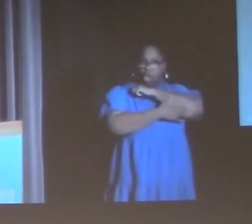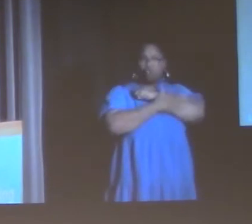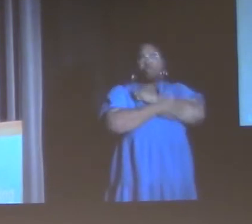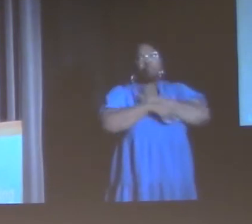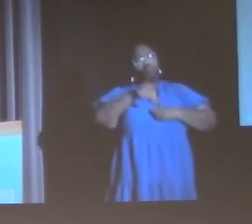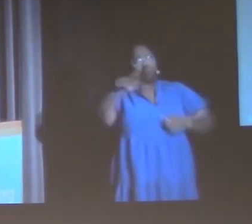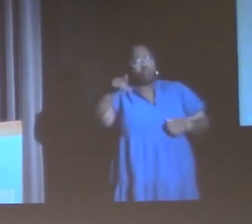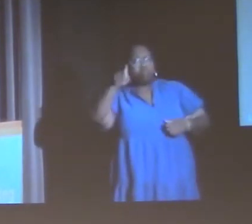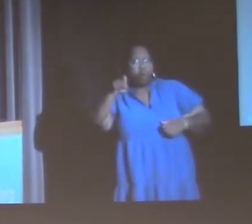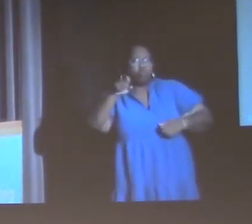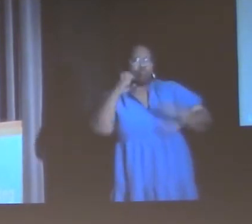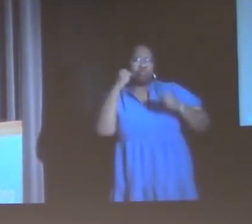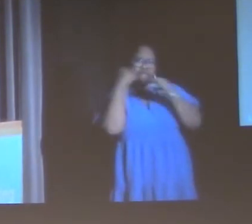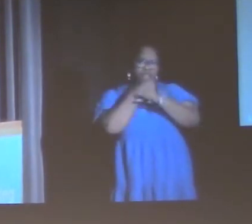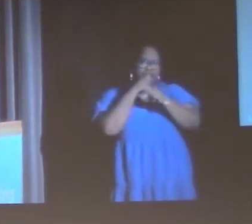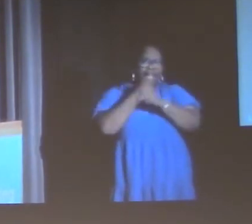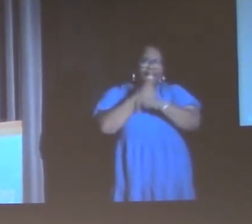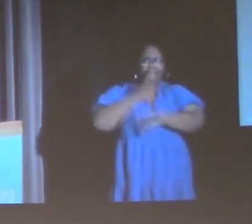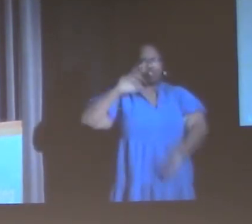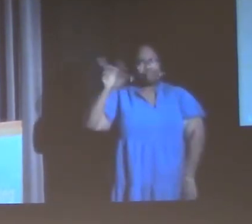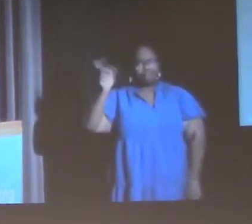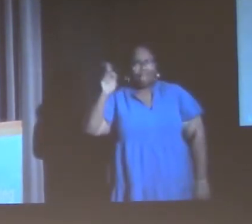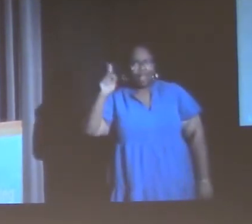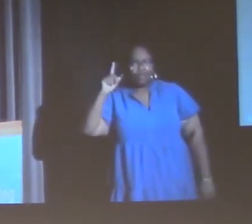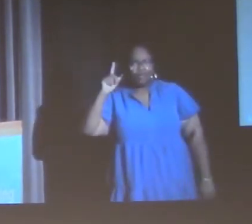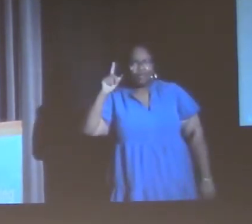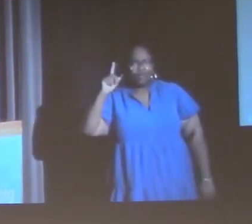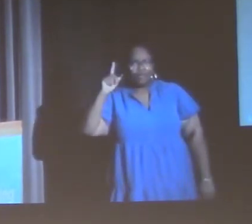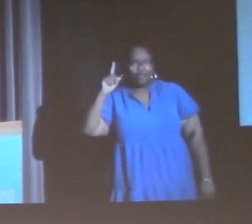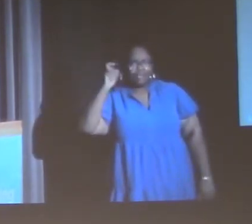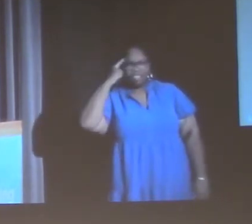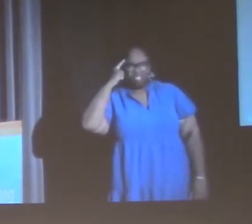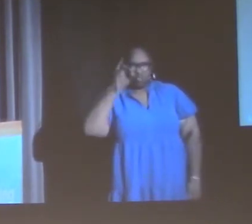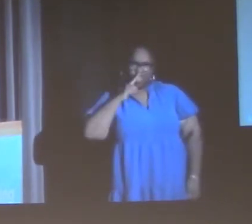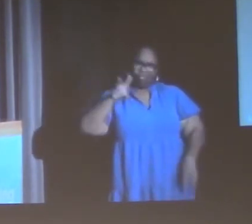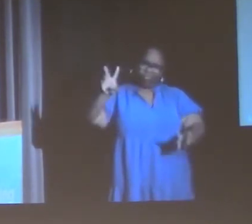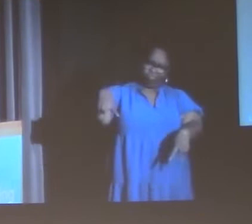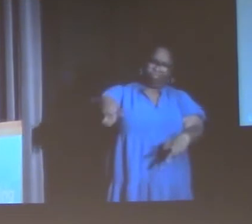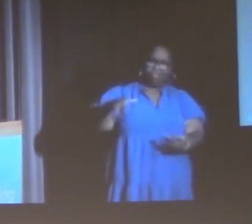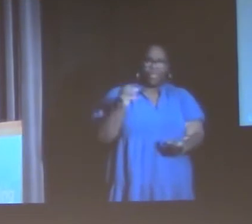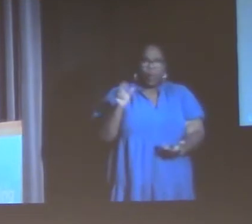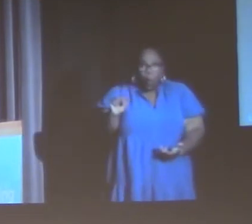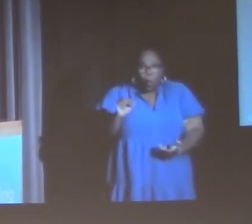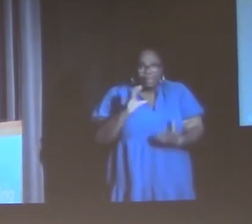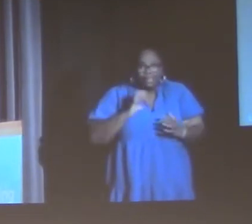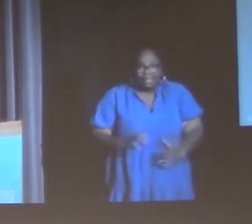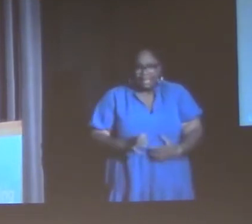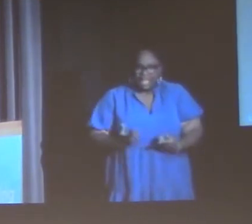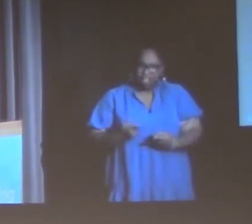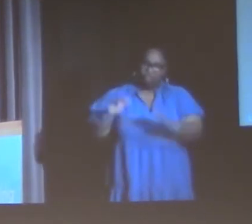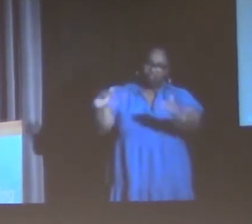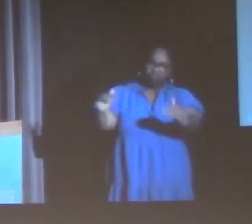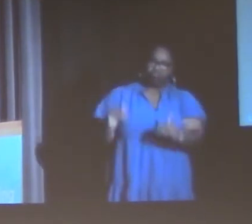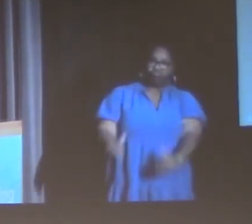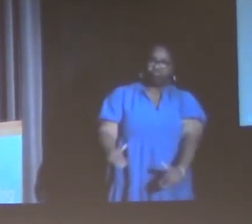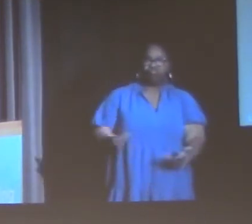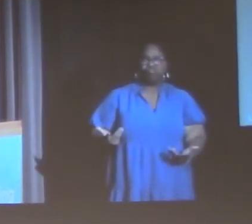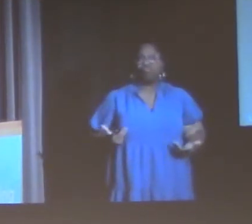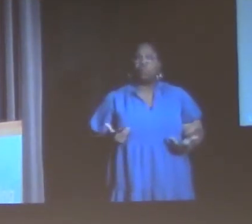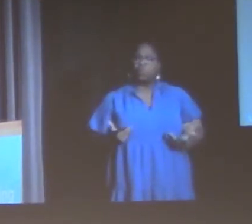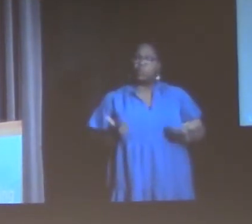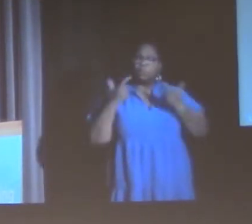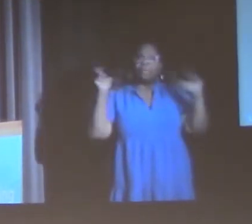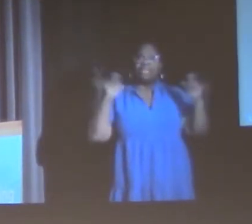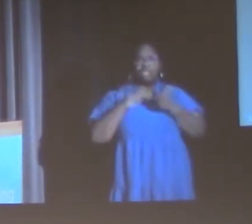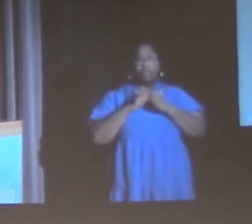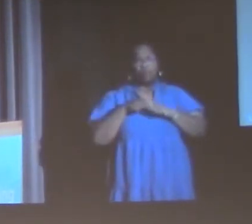are democratic are actually not treating their own citizen as that. So it's a big issue. And